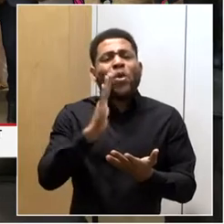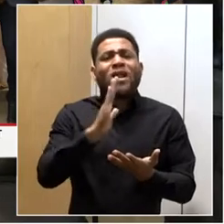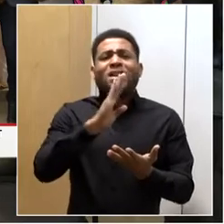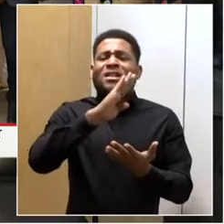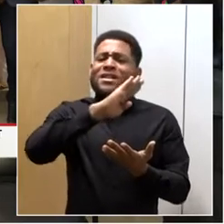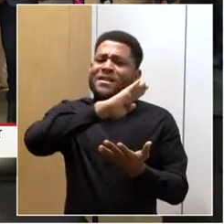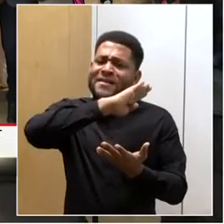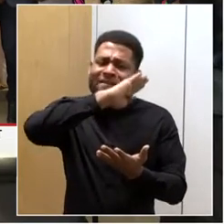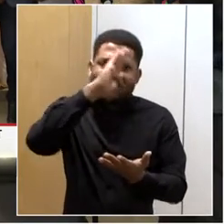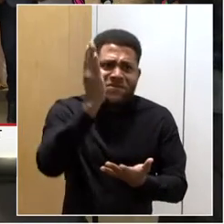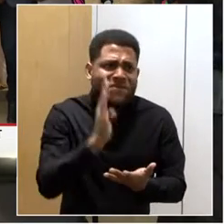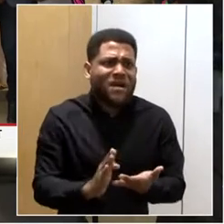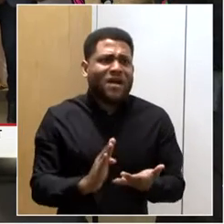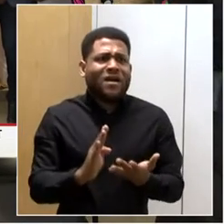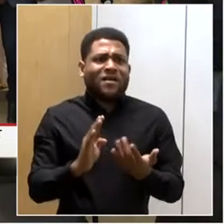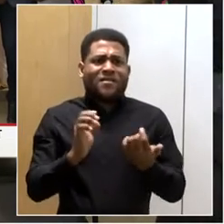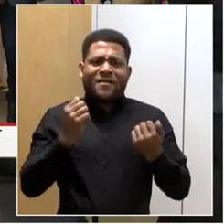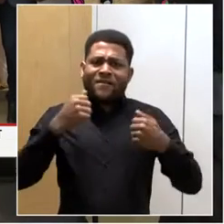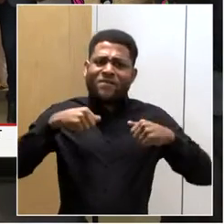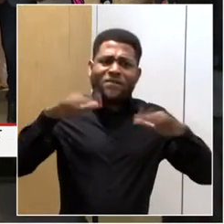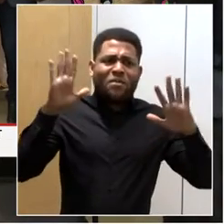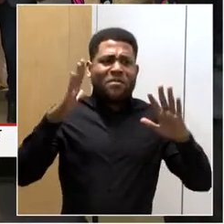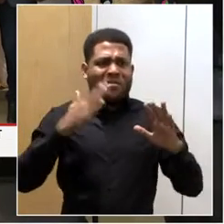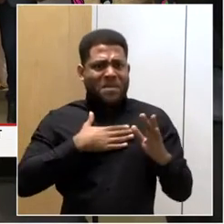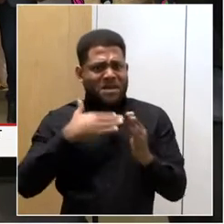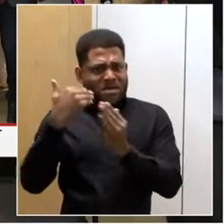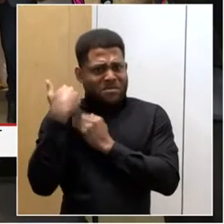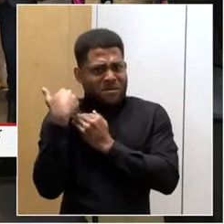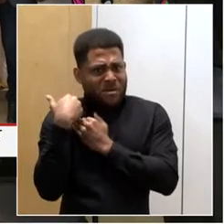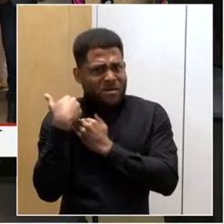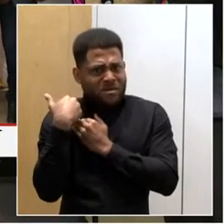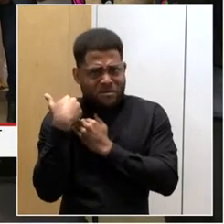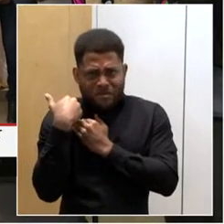concede my charter responsibilities.